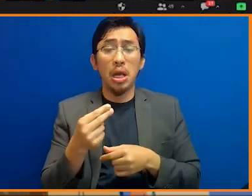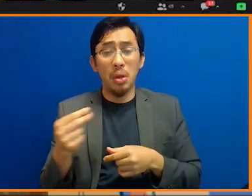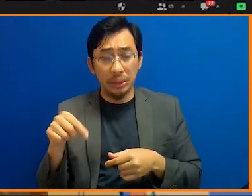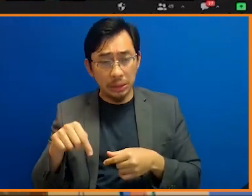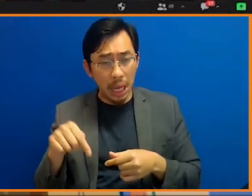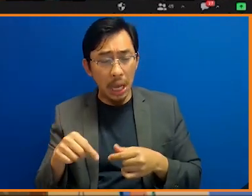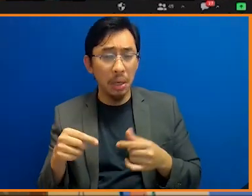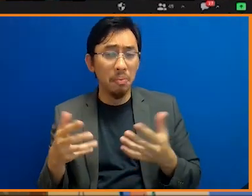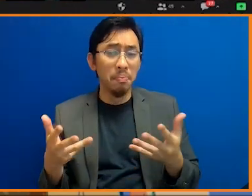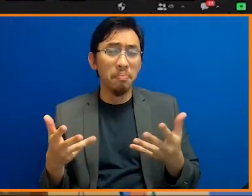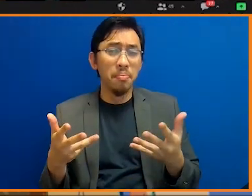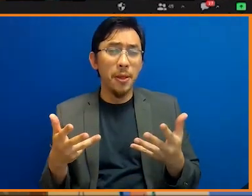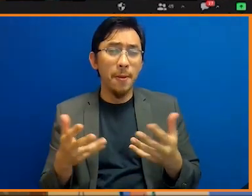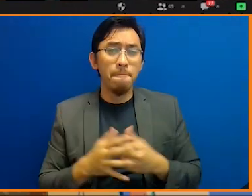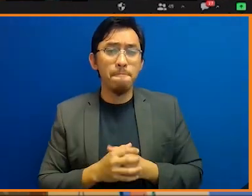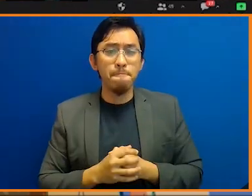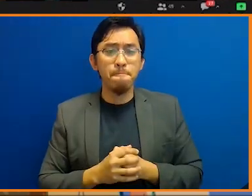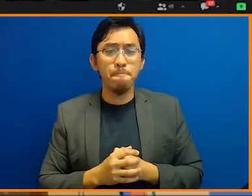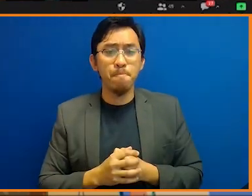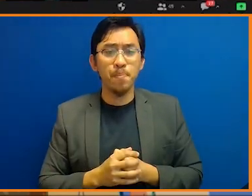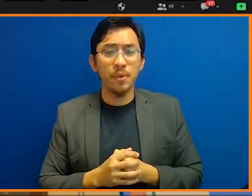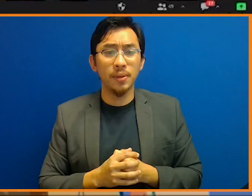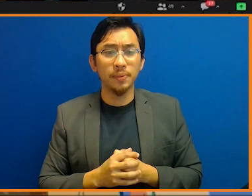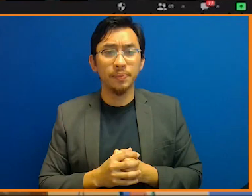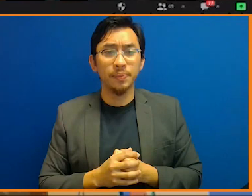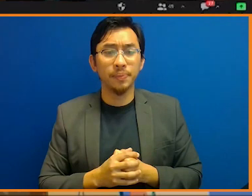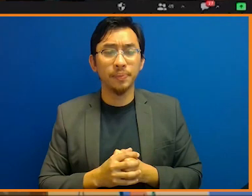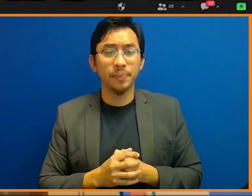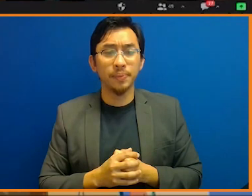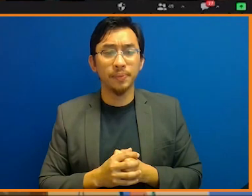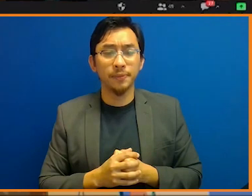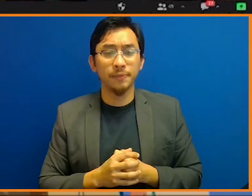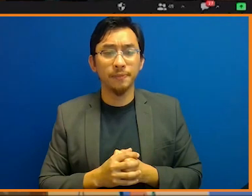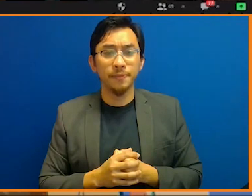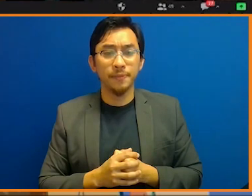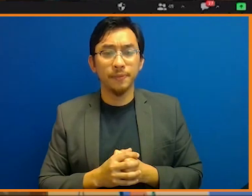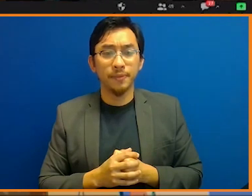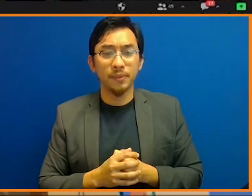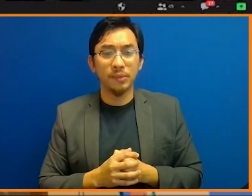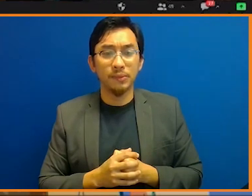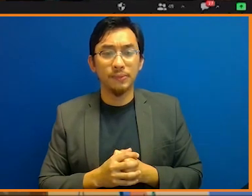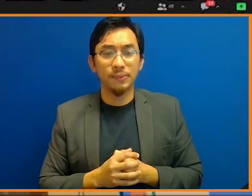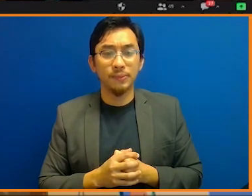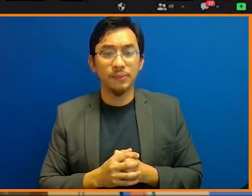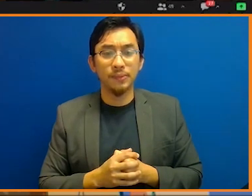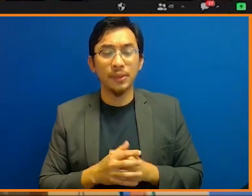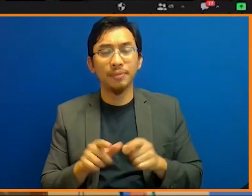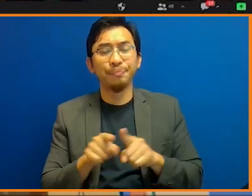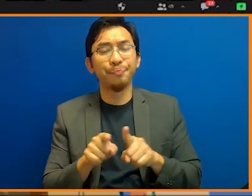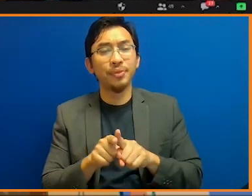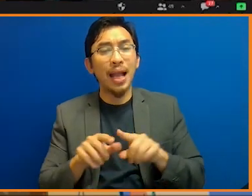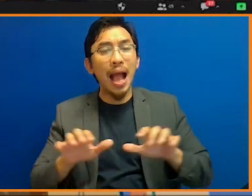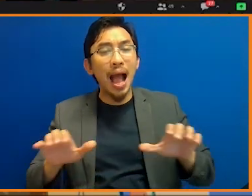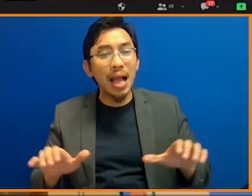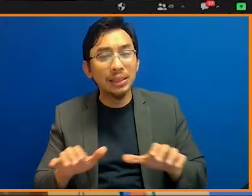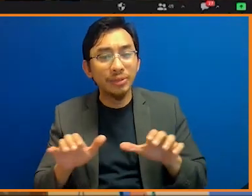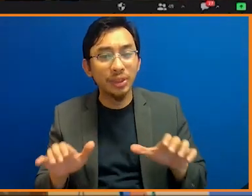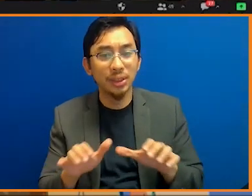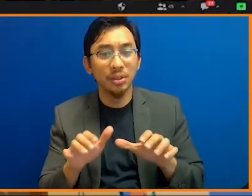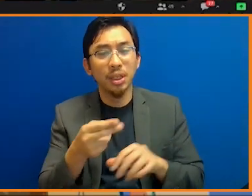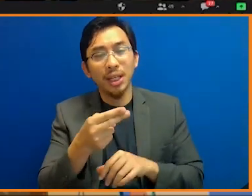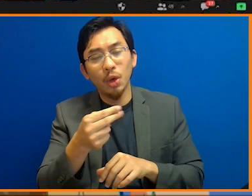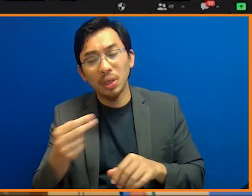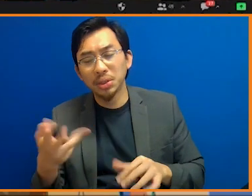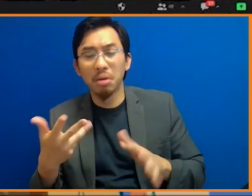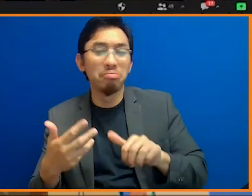Indonesia or in Japan where we make it. But probably the thing is that the such kind